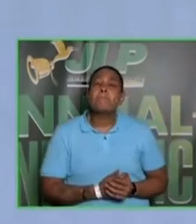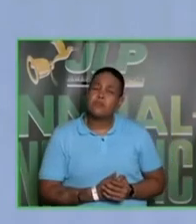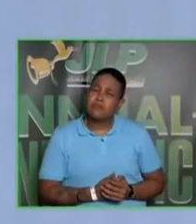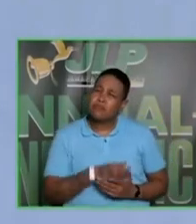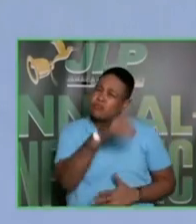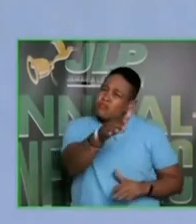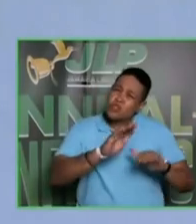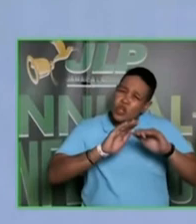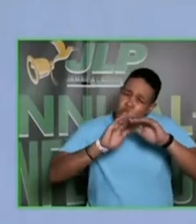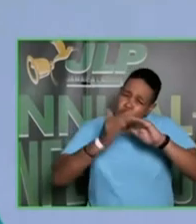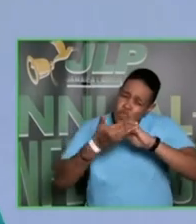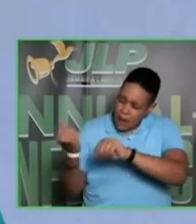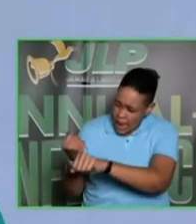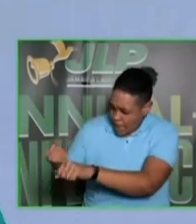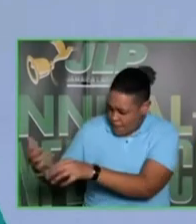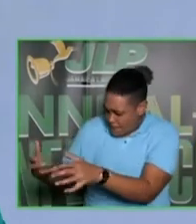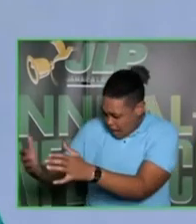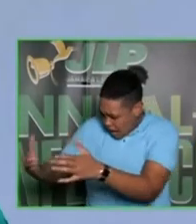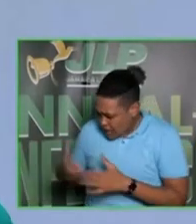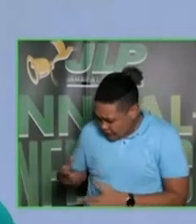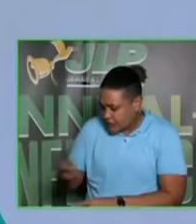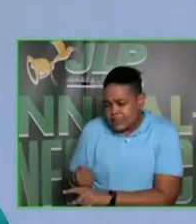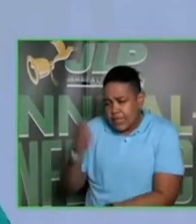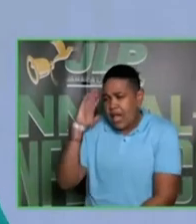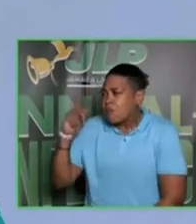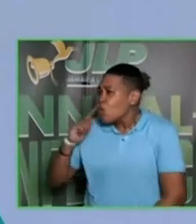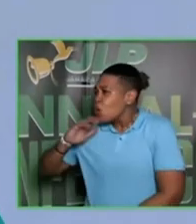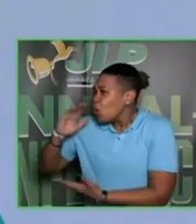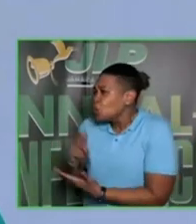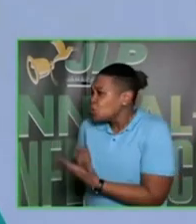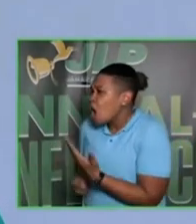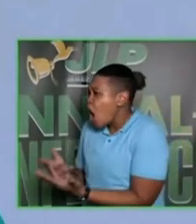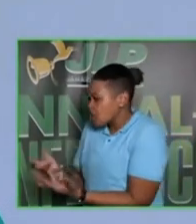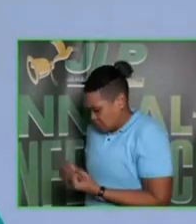So the Jamaica Labour Party will reduce the cost